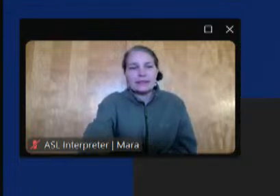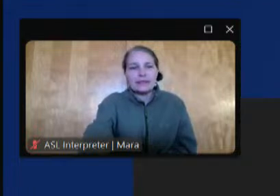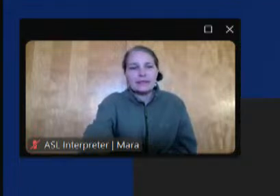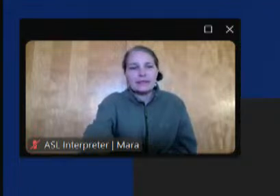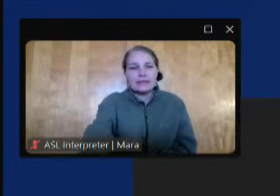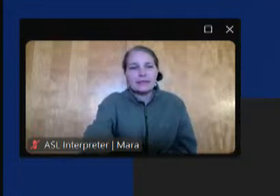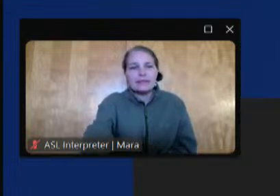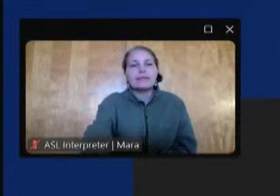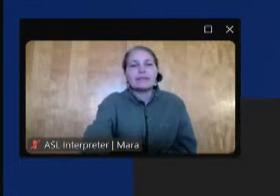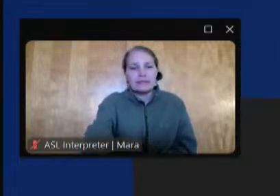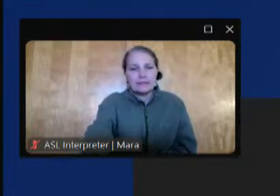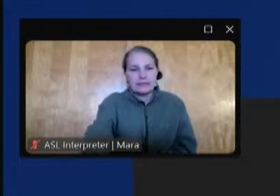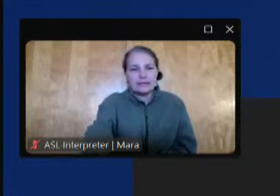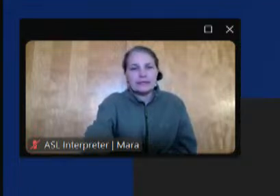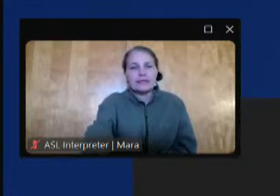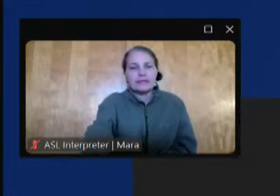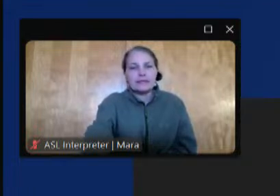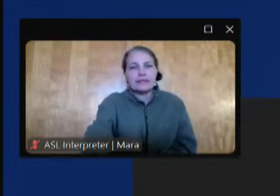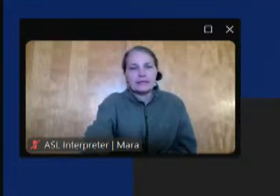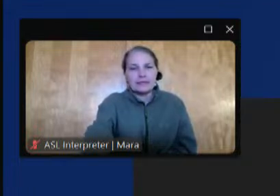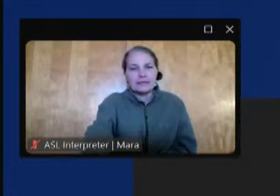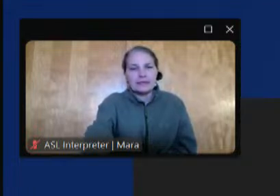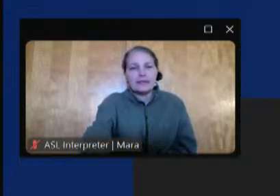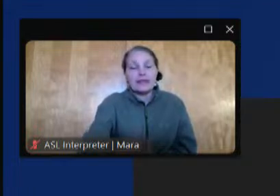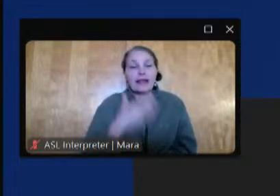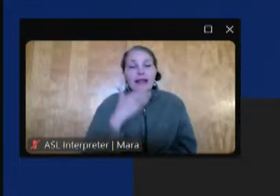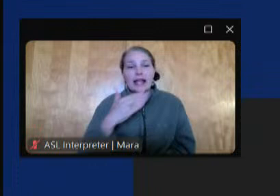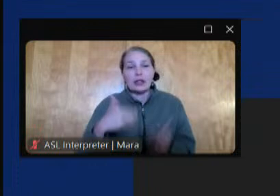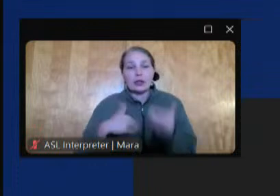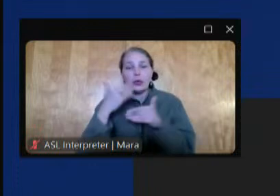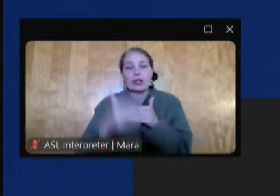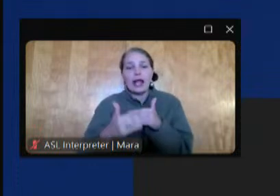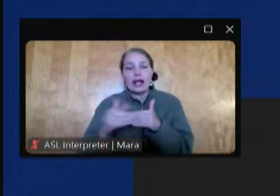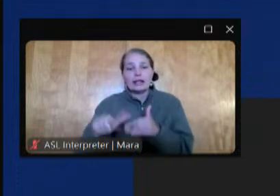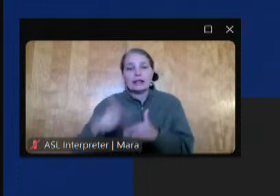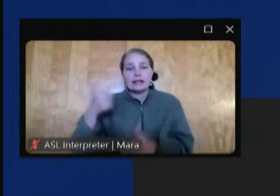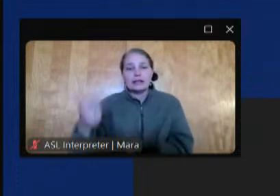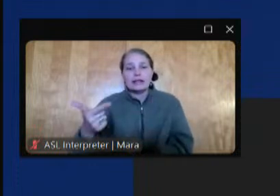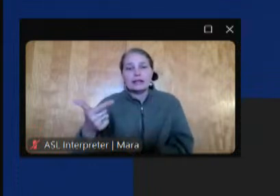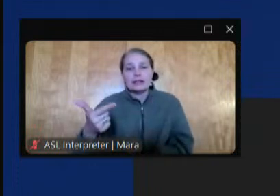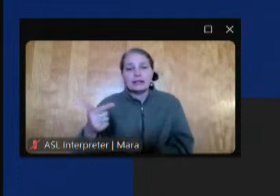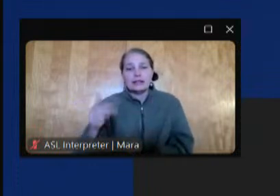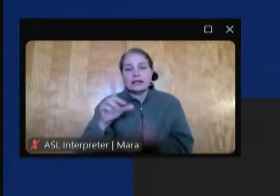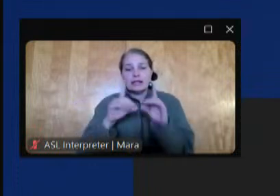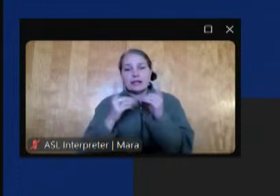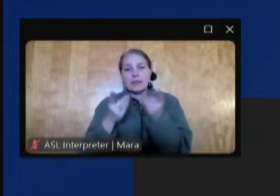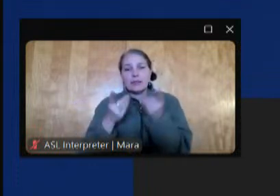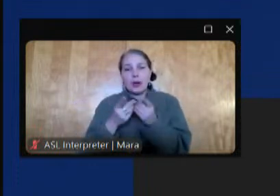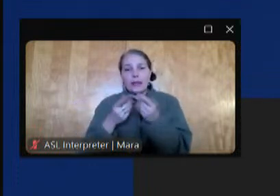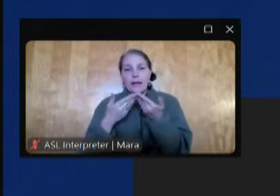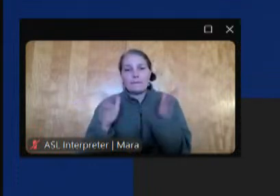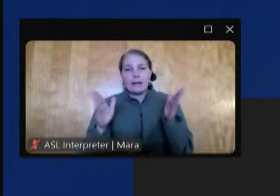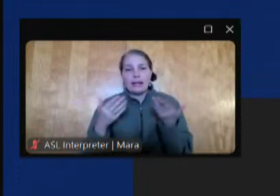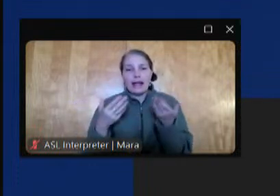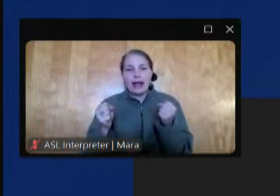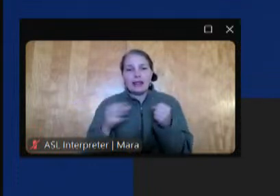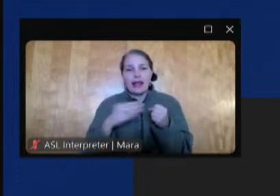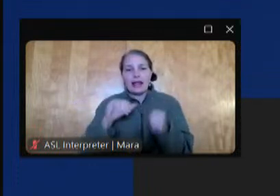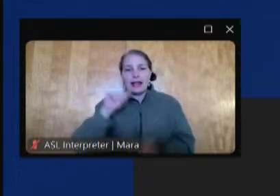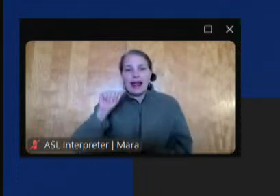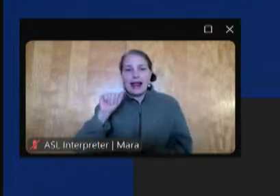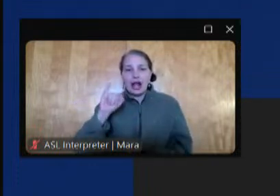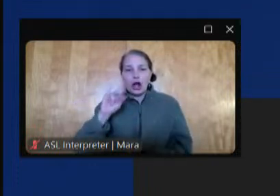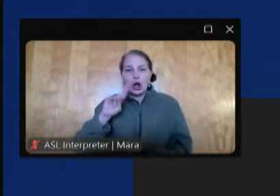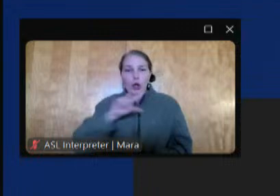Okay, thank you for that. And next we will turn over to the Department of Public Health and the Air Quality